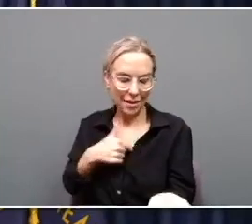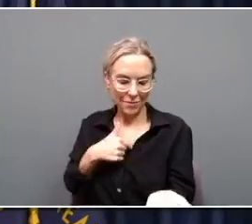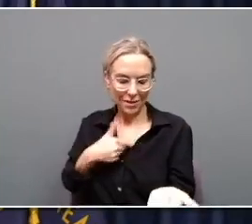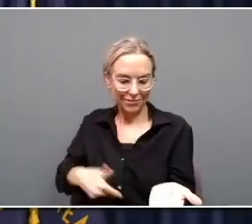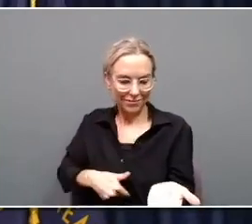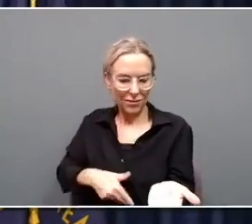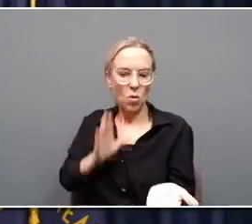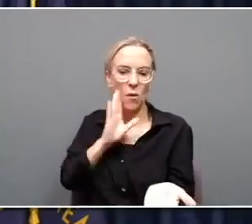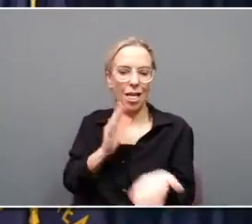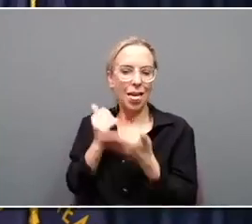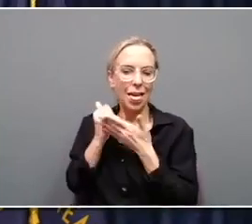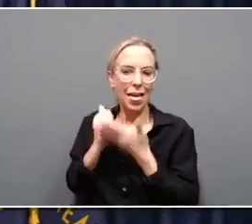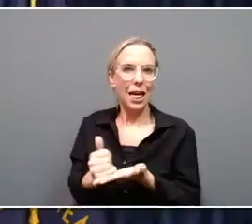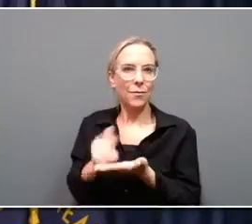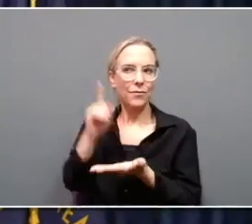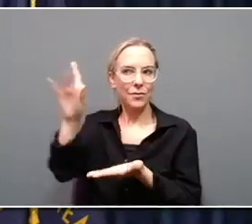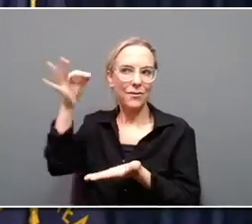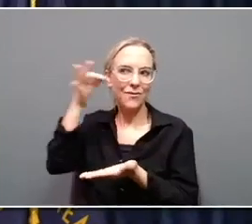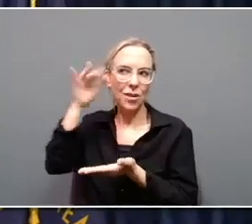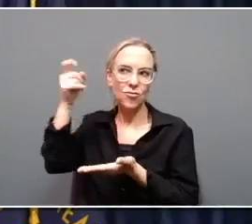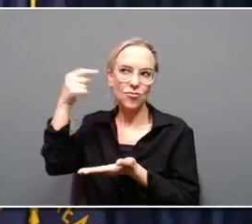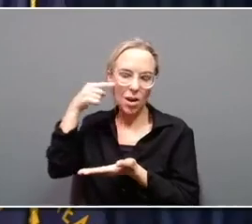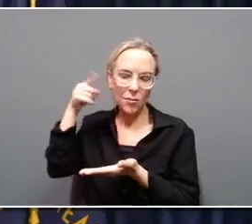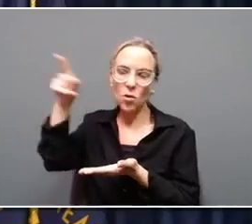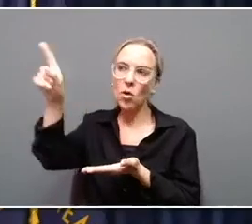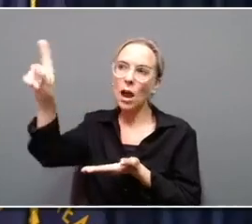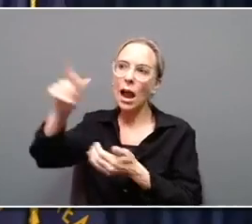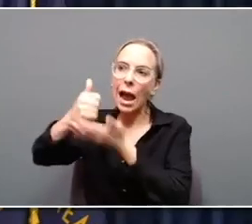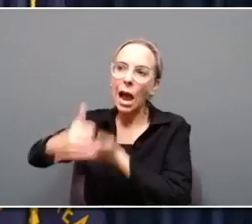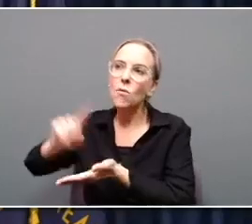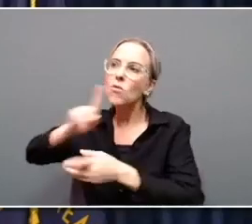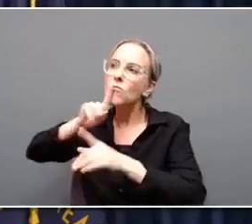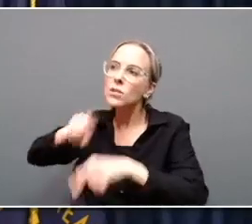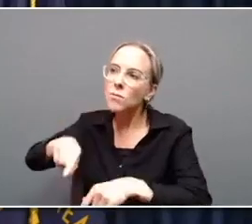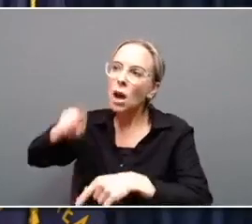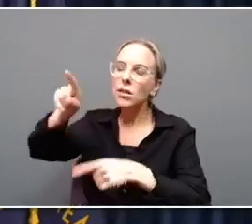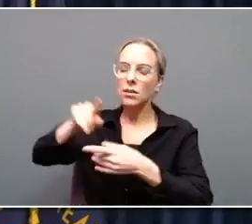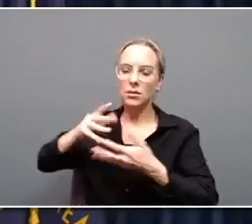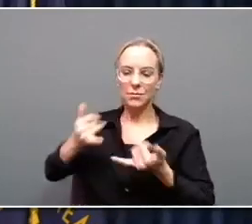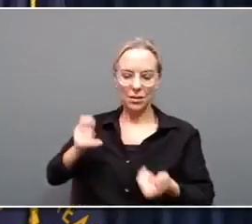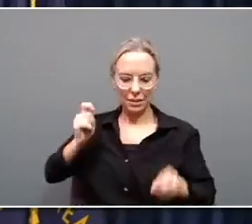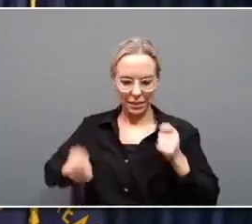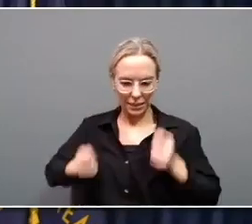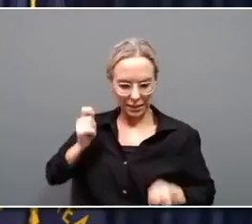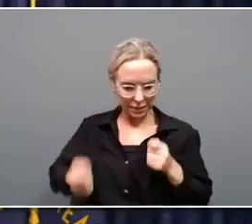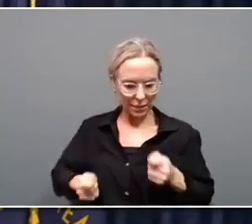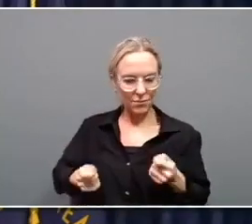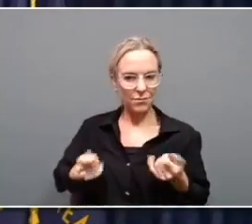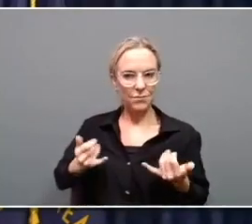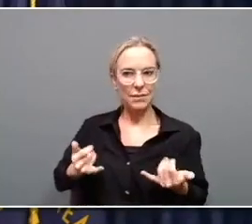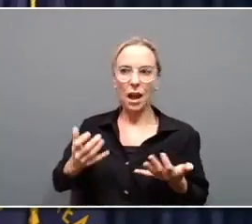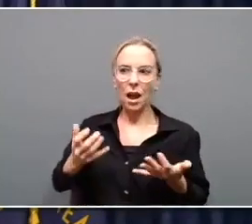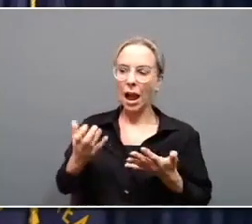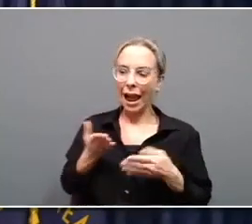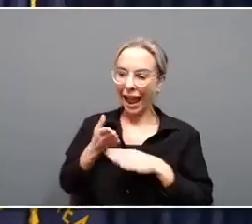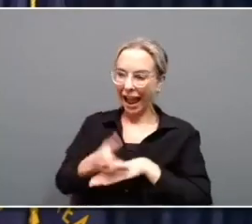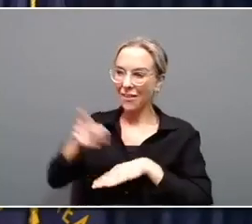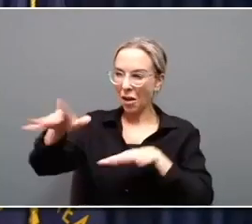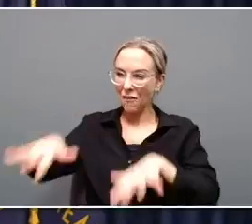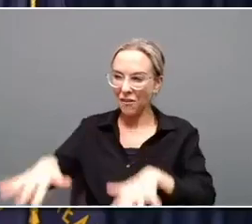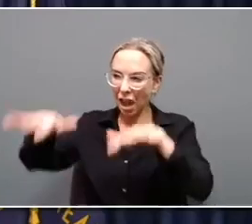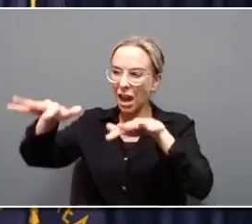in how they respond and where they respond, and the number of changes that we were able to get, especially after the flooding made, that are benefiting